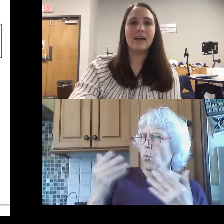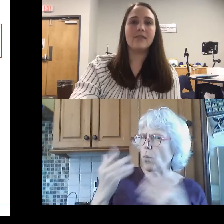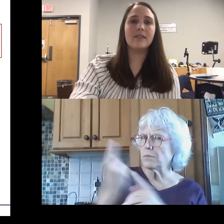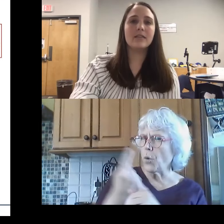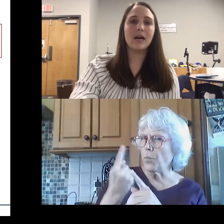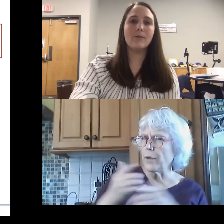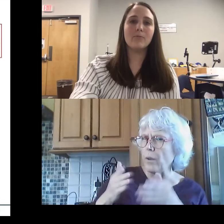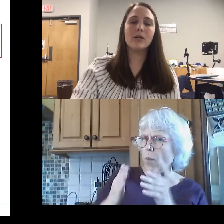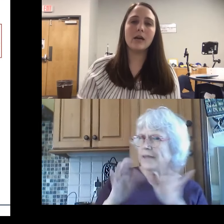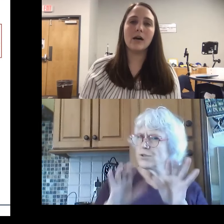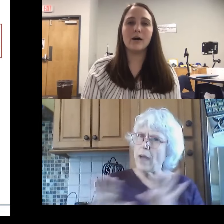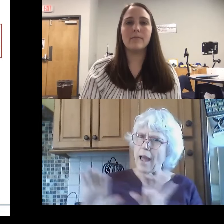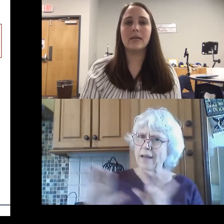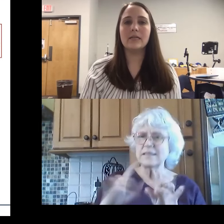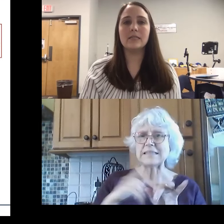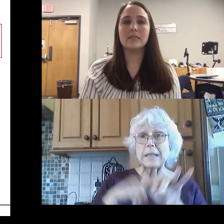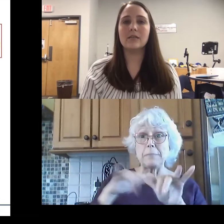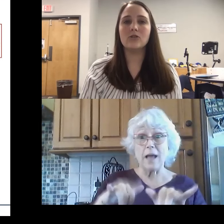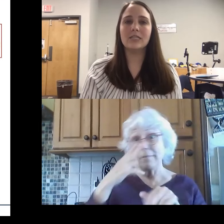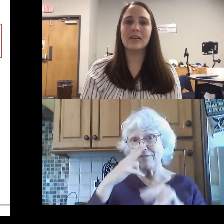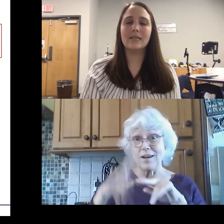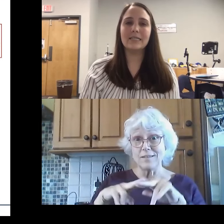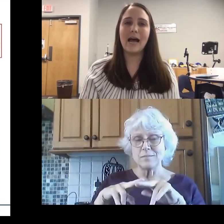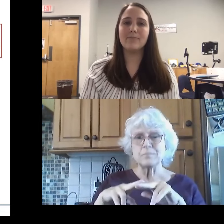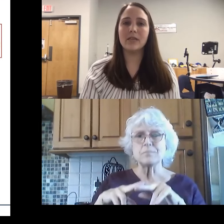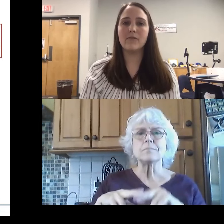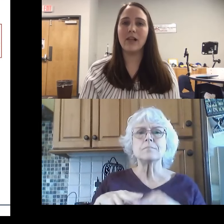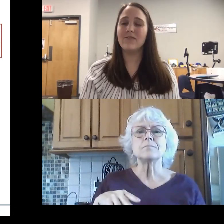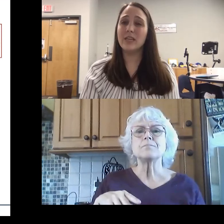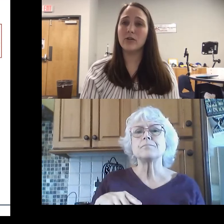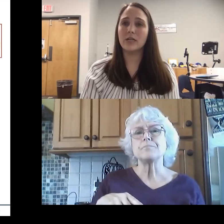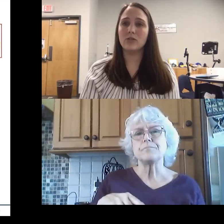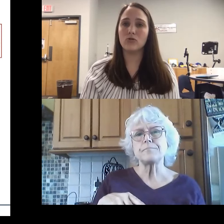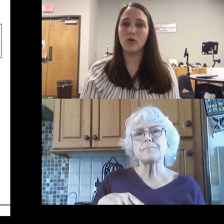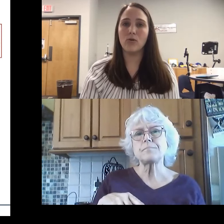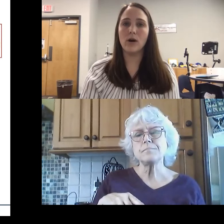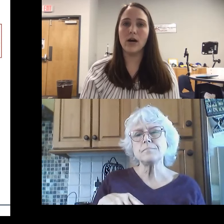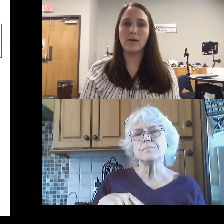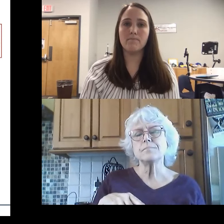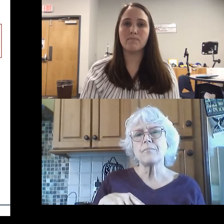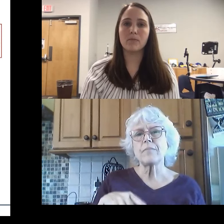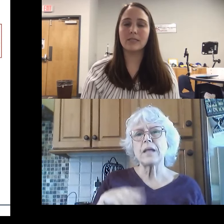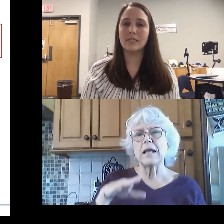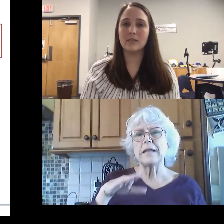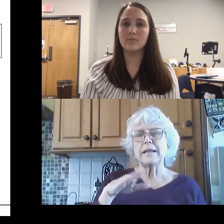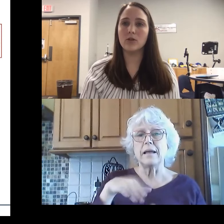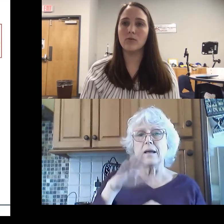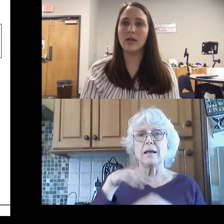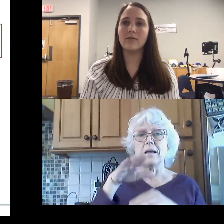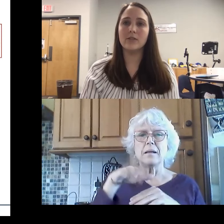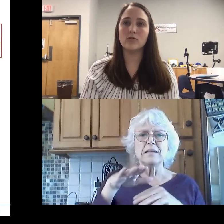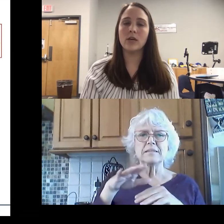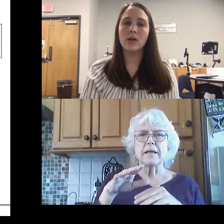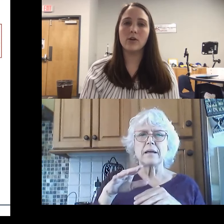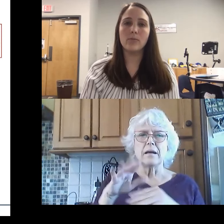And then the top one, um, is just an adaptive like video control, um, system. So